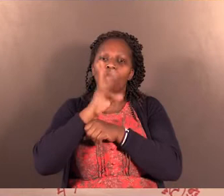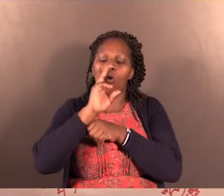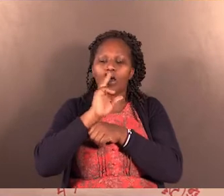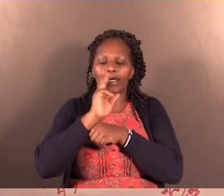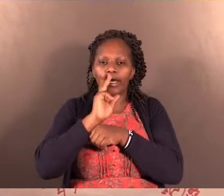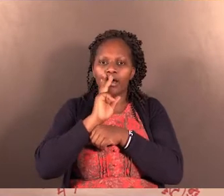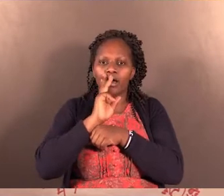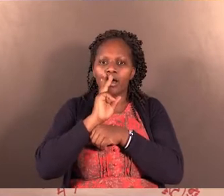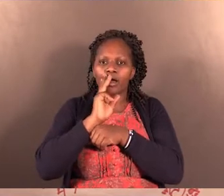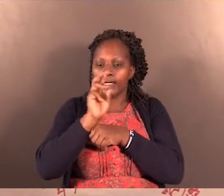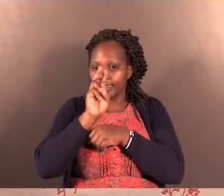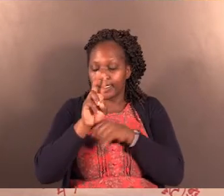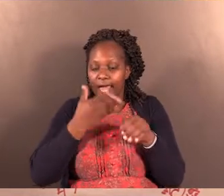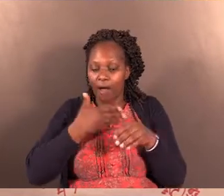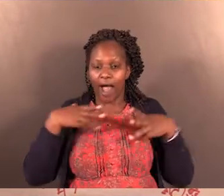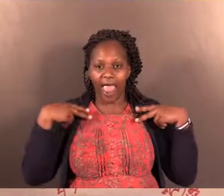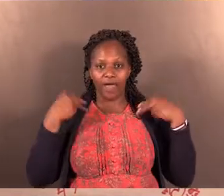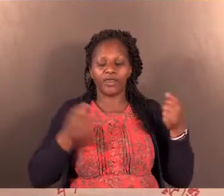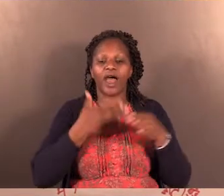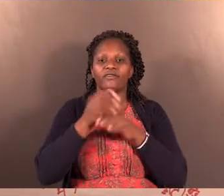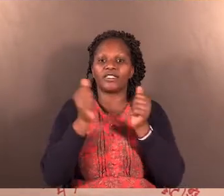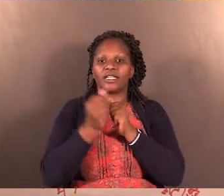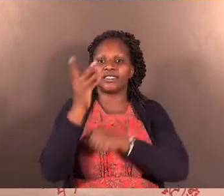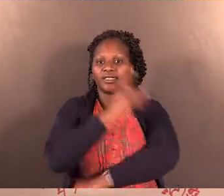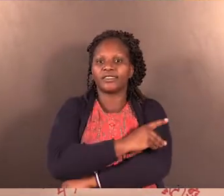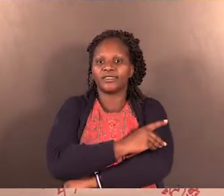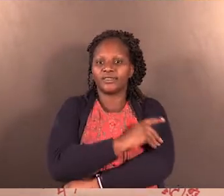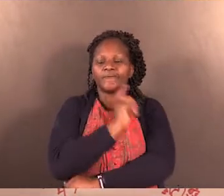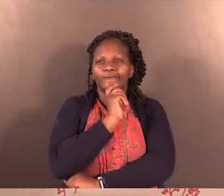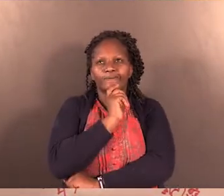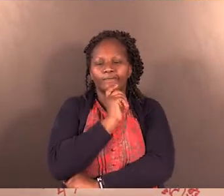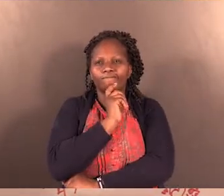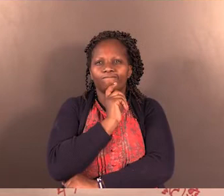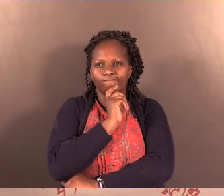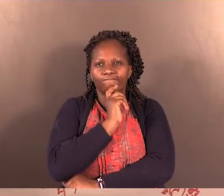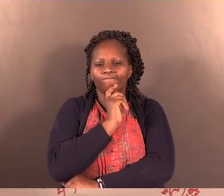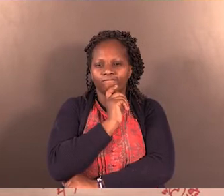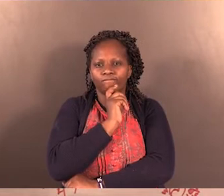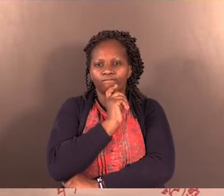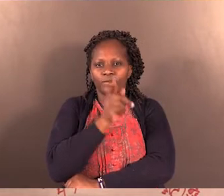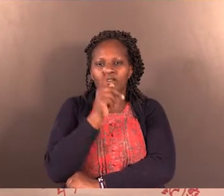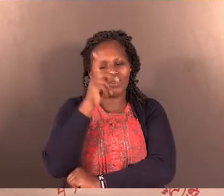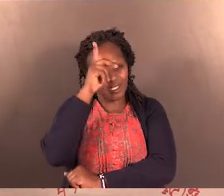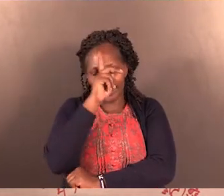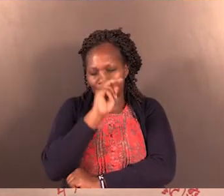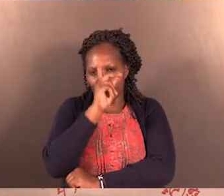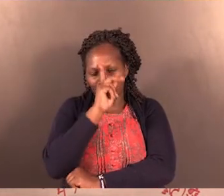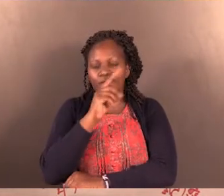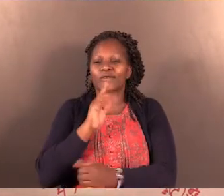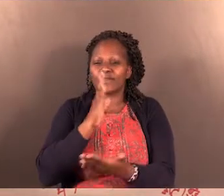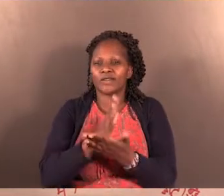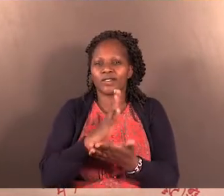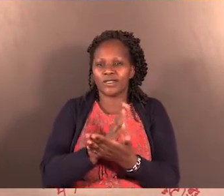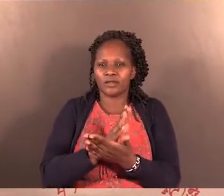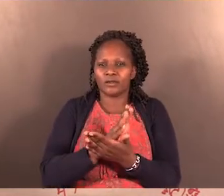and water and check our health after 10 days. Then the officials were like, are you people serious? Are you